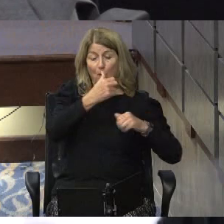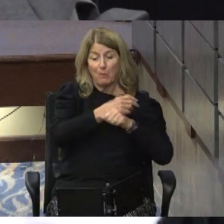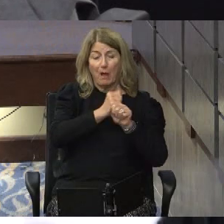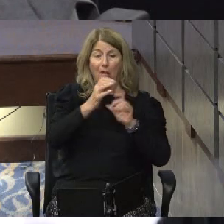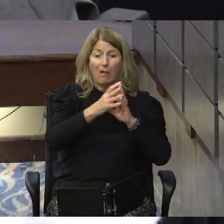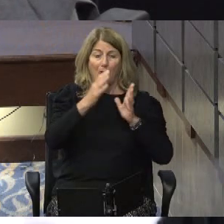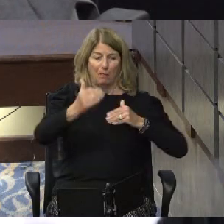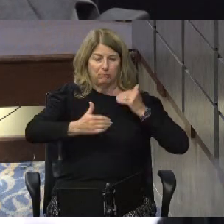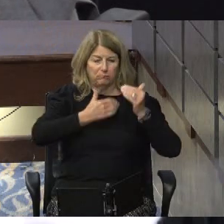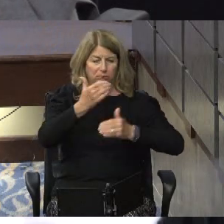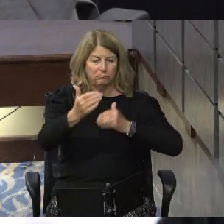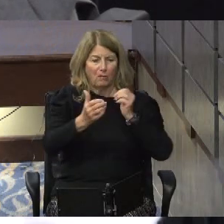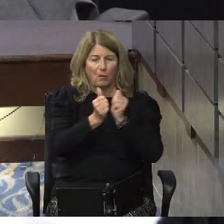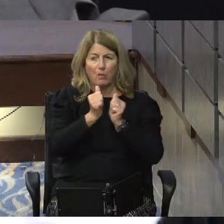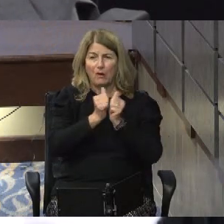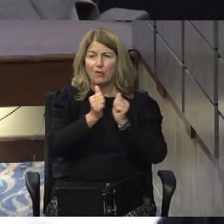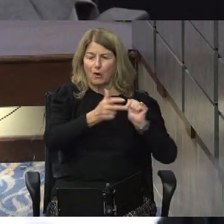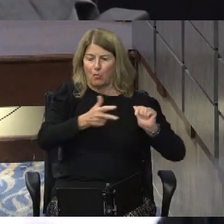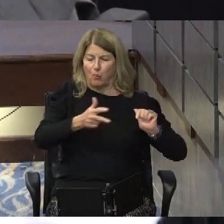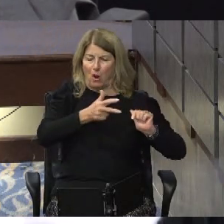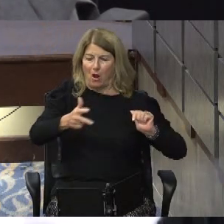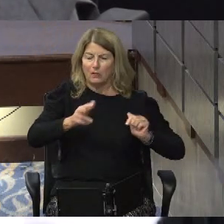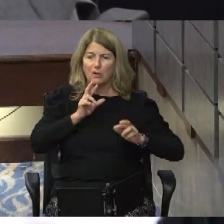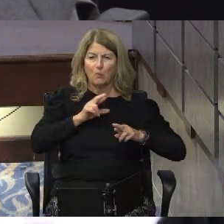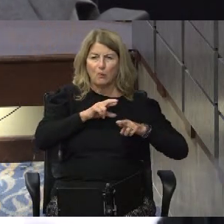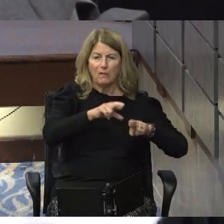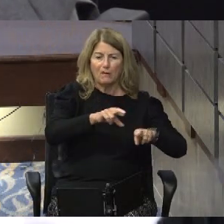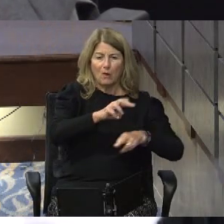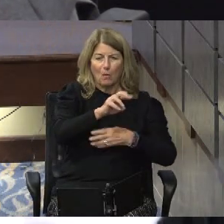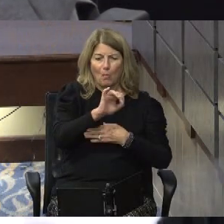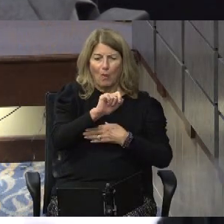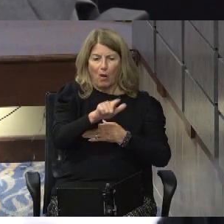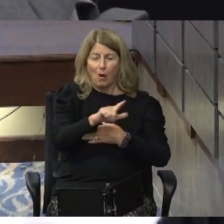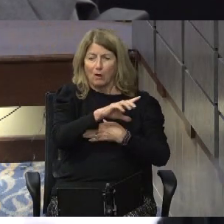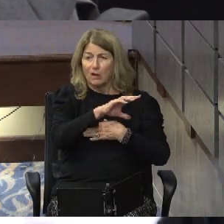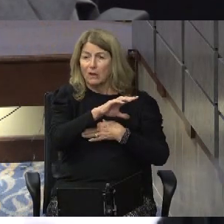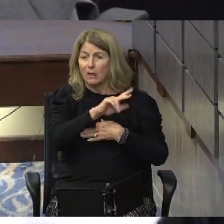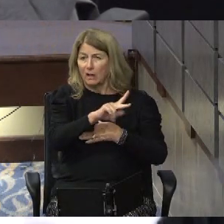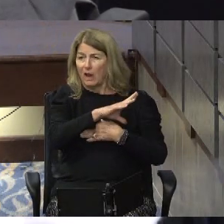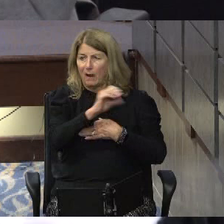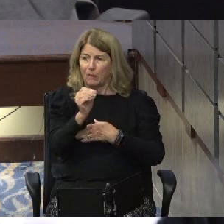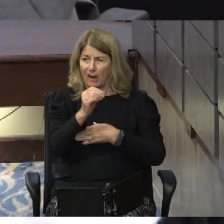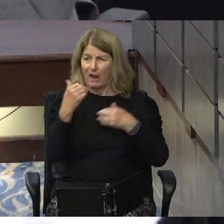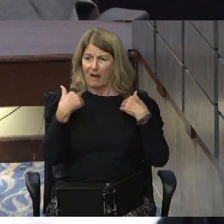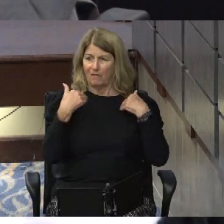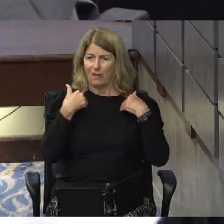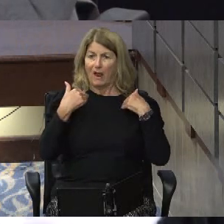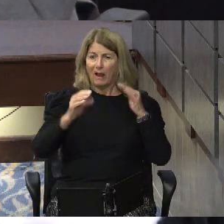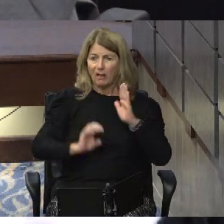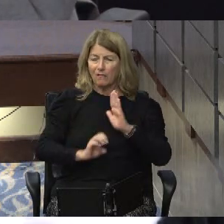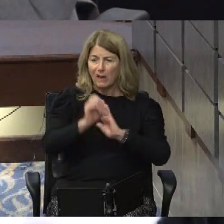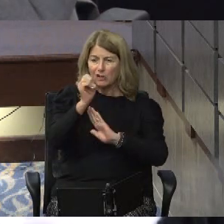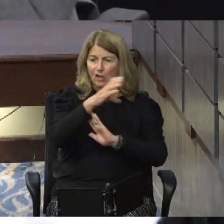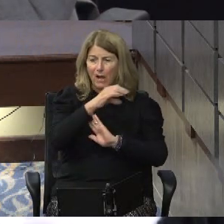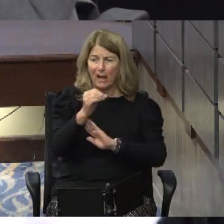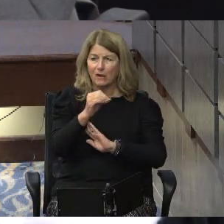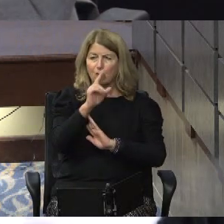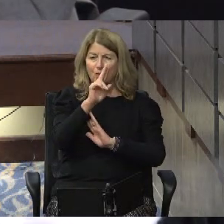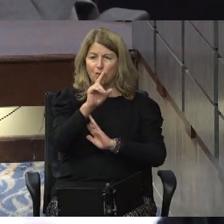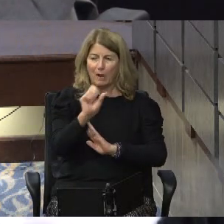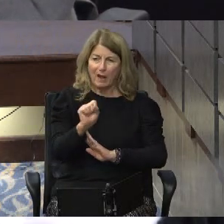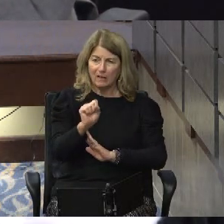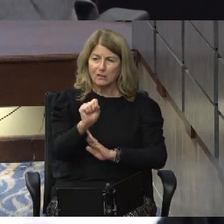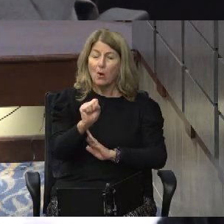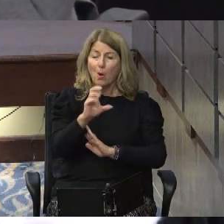with regard to the Riverwalk, and we've set the elevations, which has allowed us to submit plans to both FEMA and the U.S. Army Corps of Engineers for